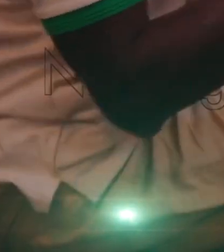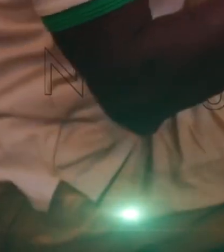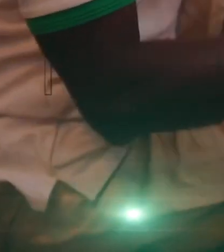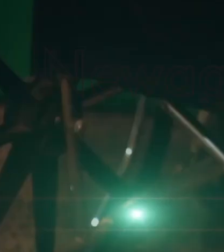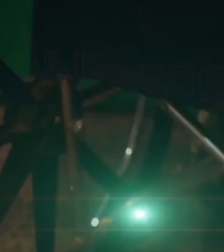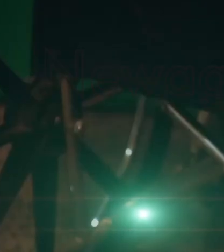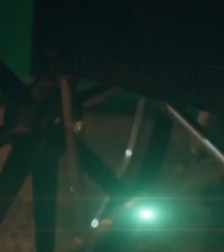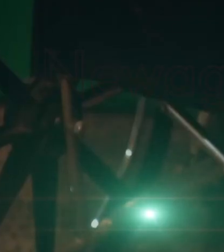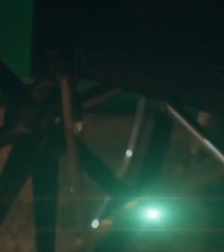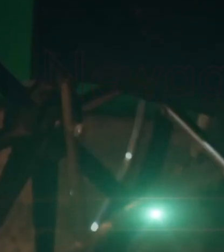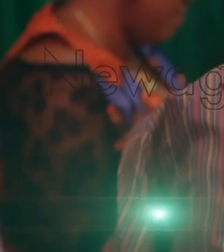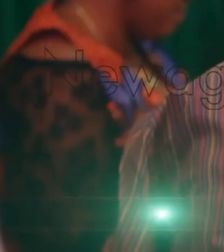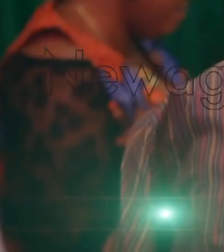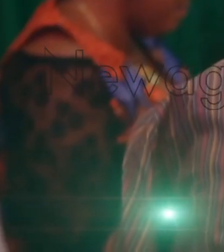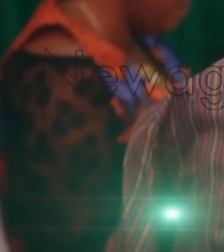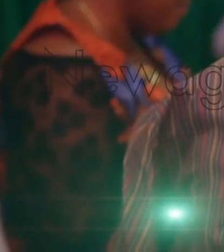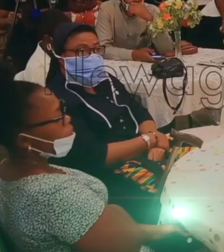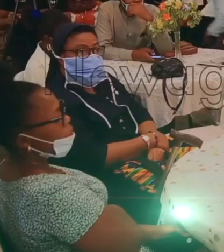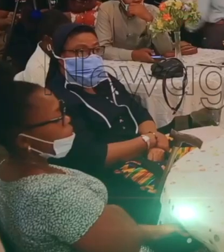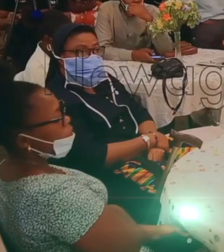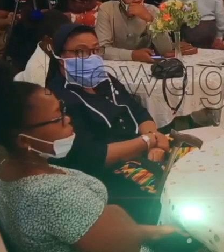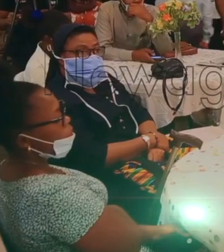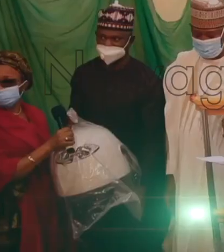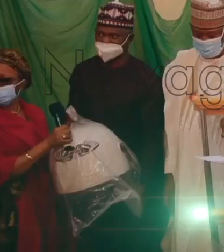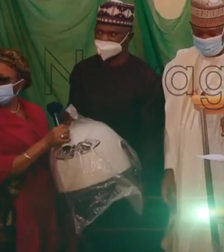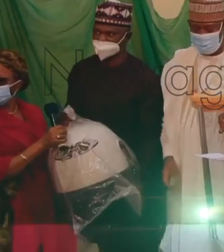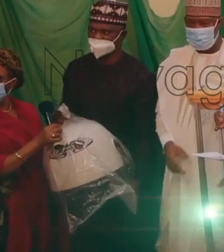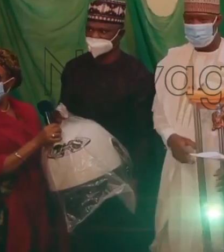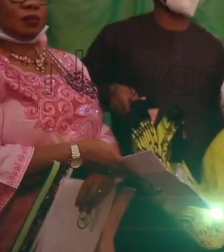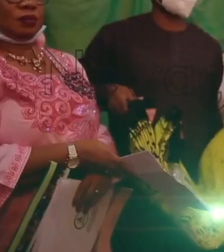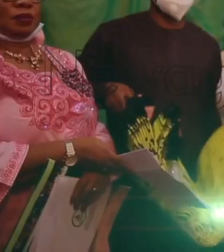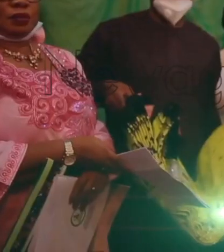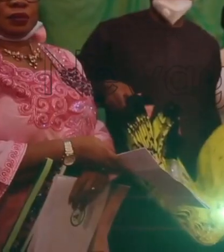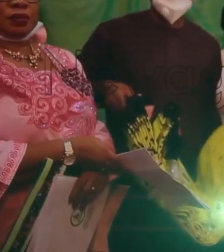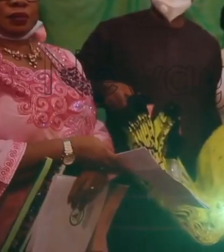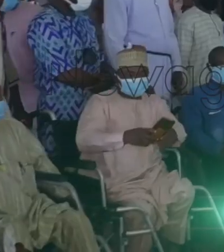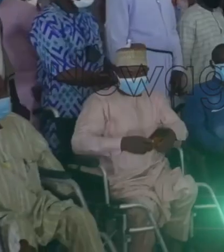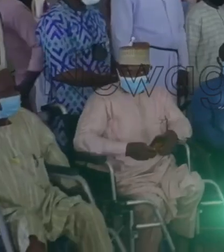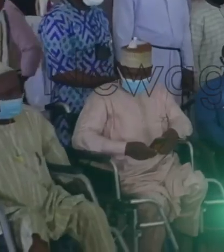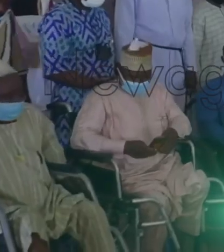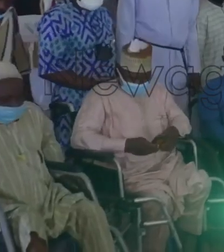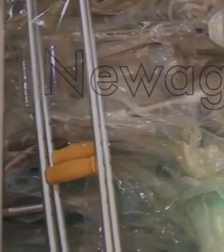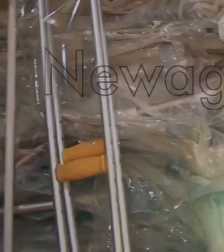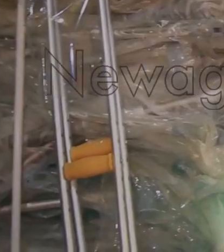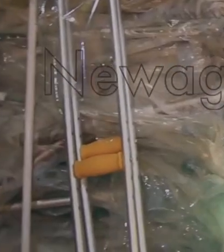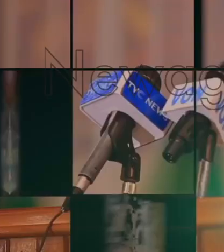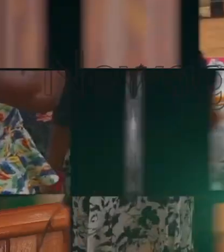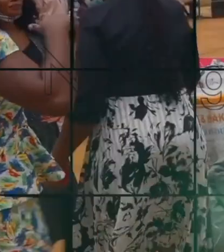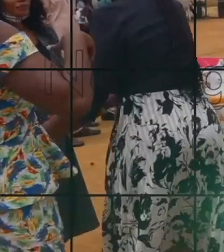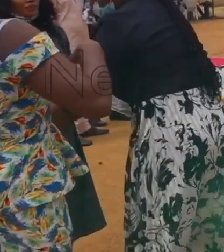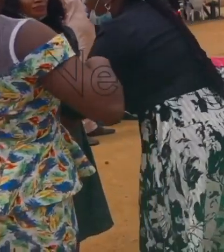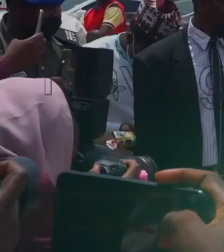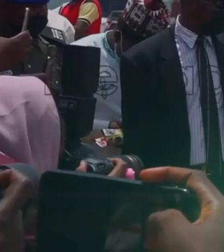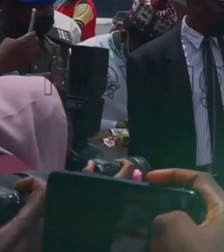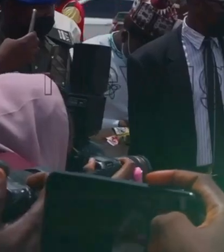remains committed to including and protecting persons with disabilities to guarantee that no one is left behind.